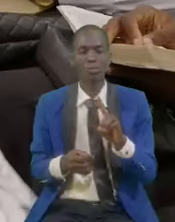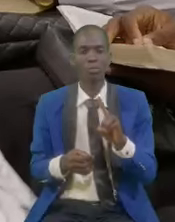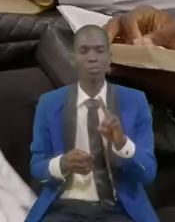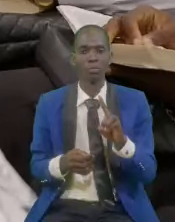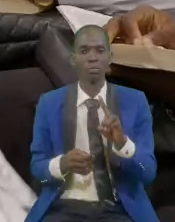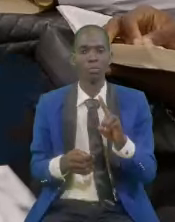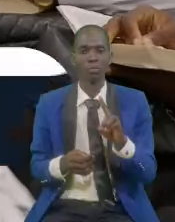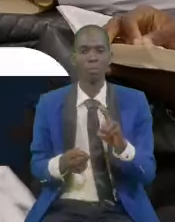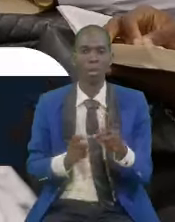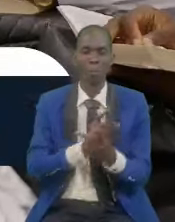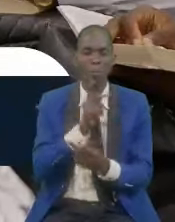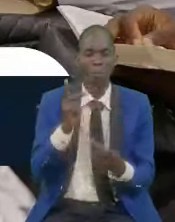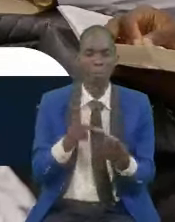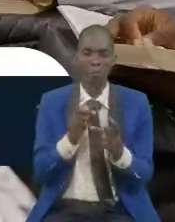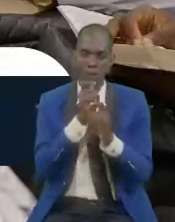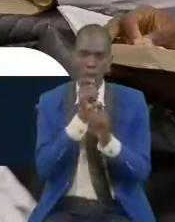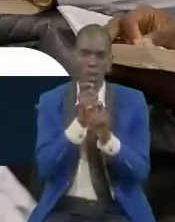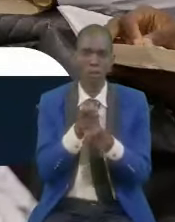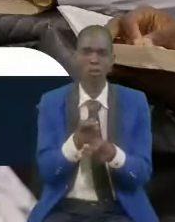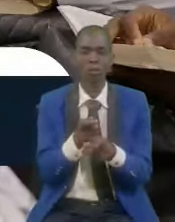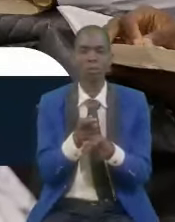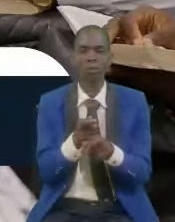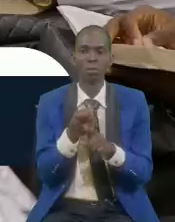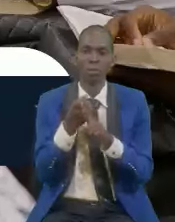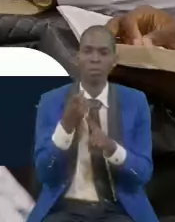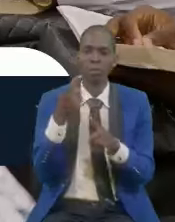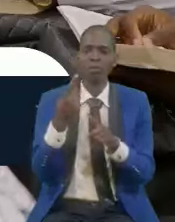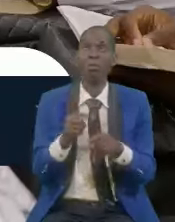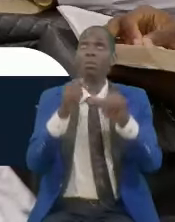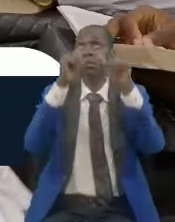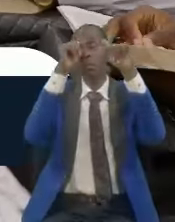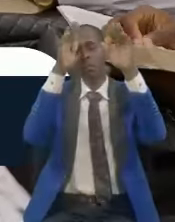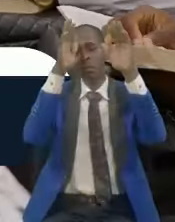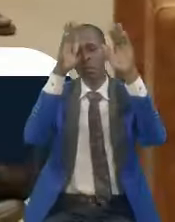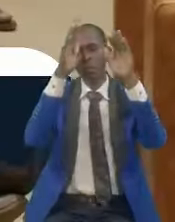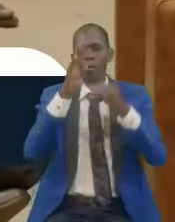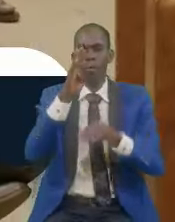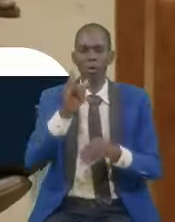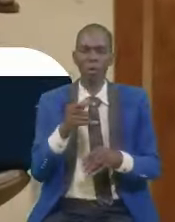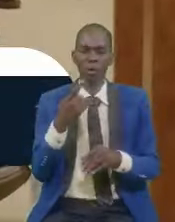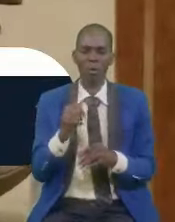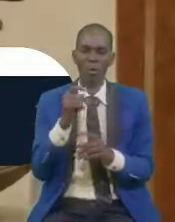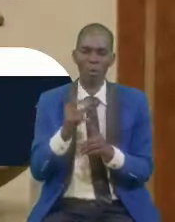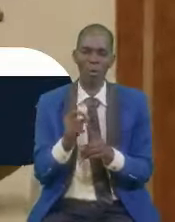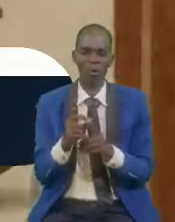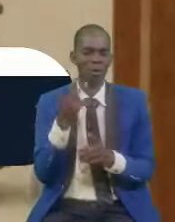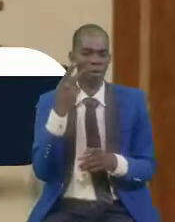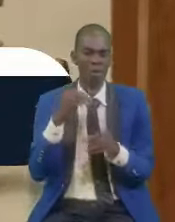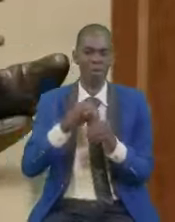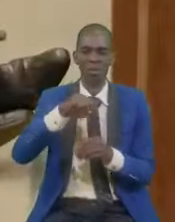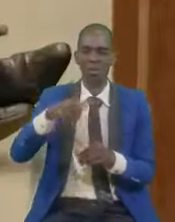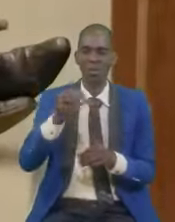at perfect gifts from the Father by the word. In James